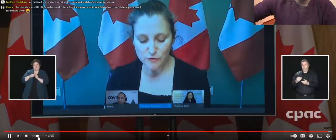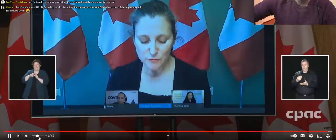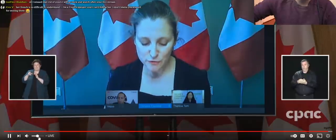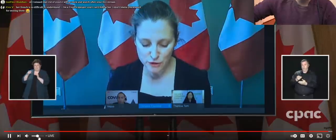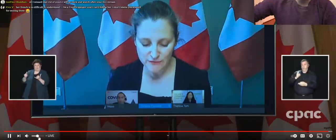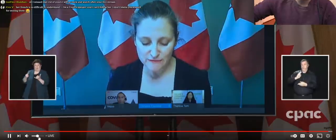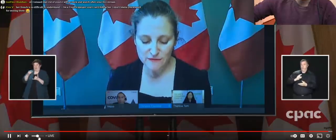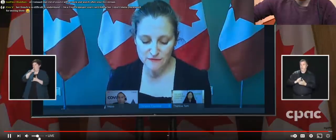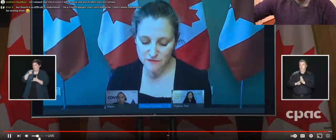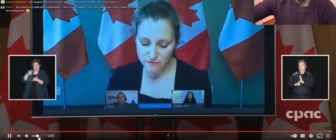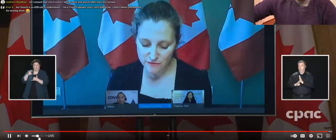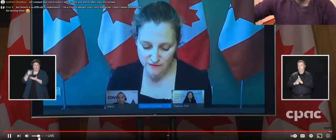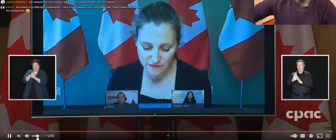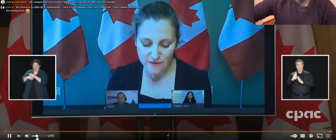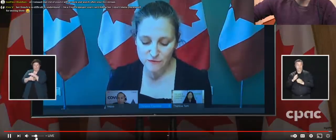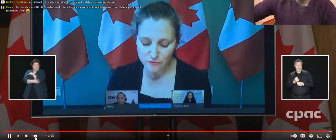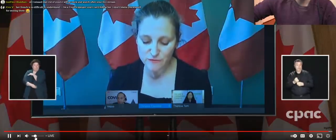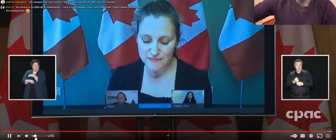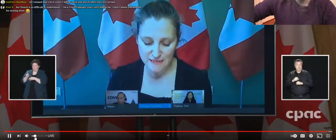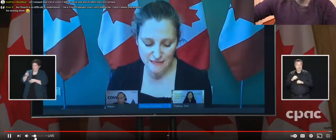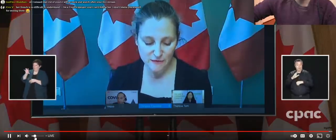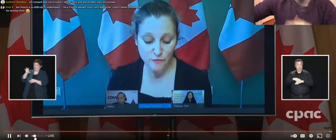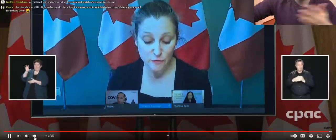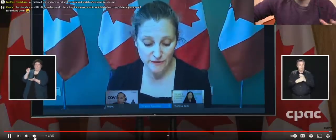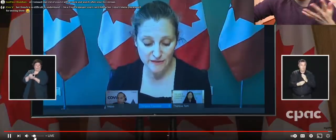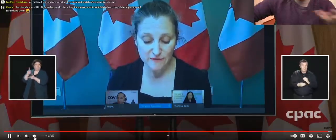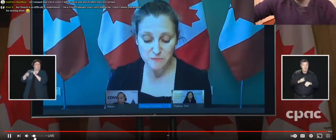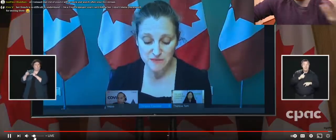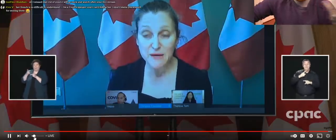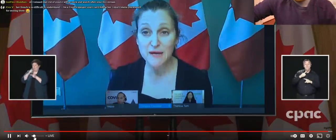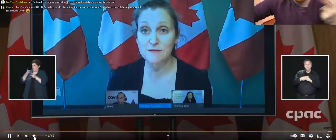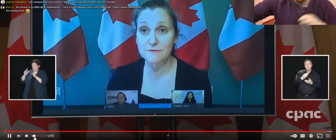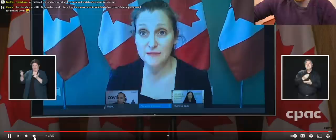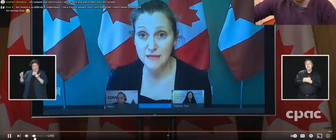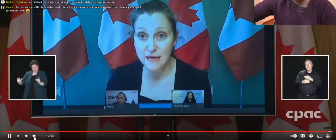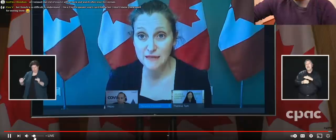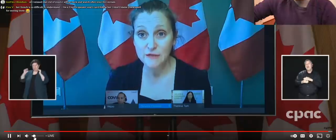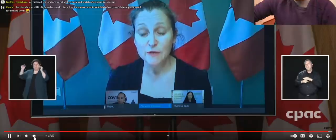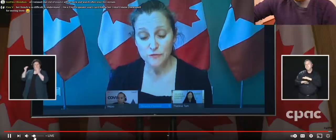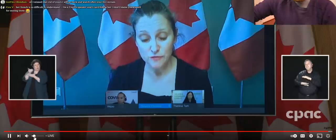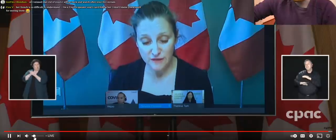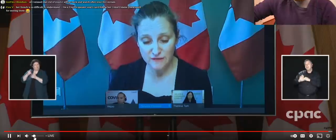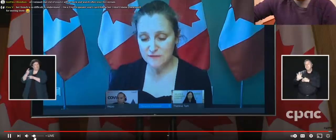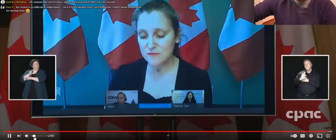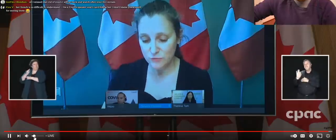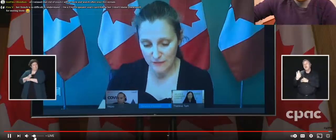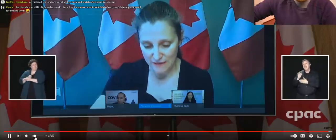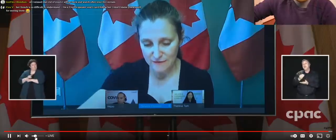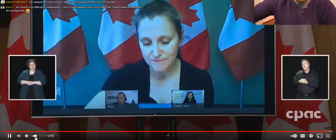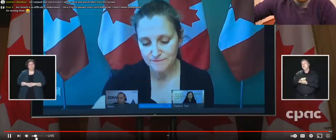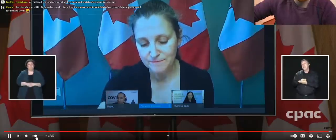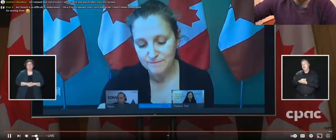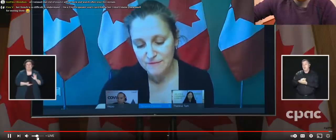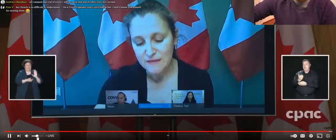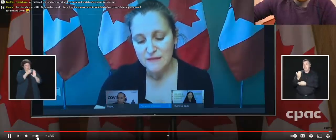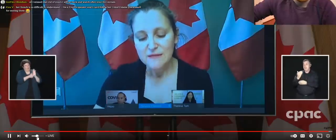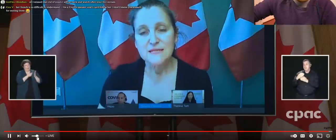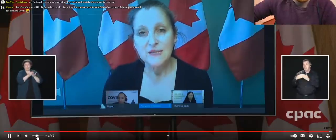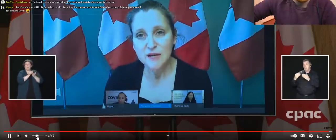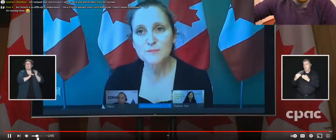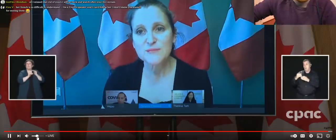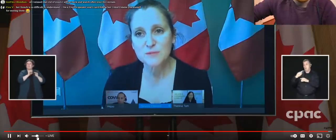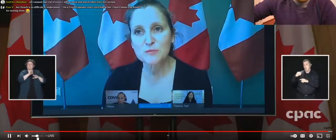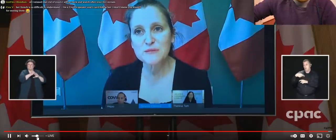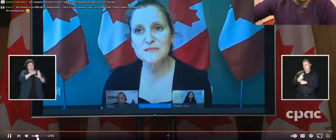listen in a little bit here because it seems like she's only saying each like once. She's not repeating herself in both languages.